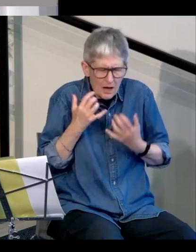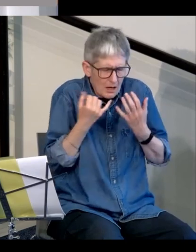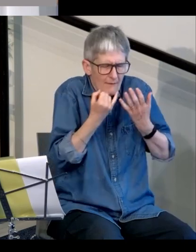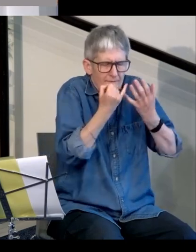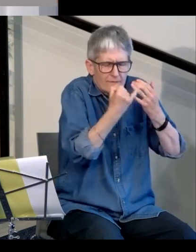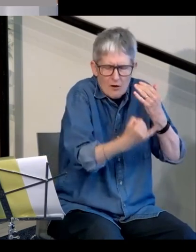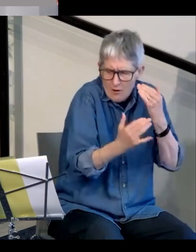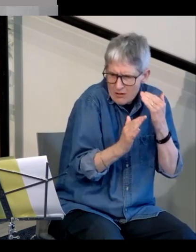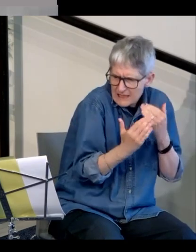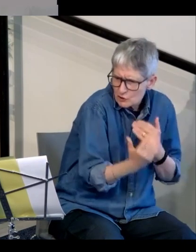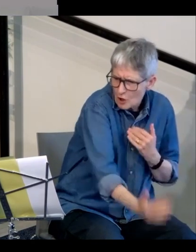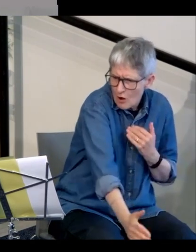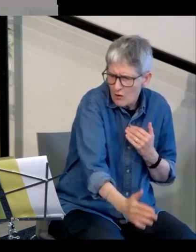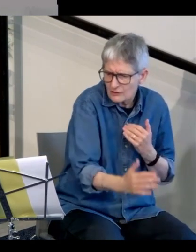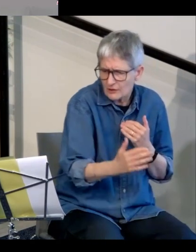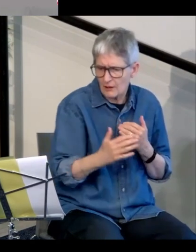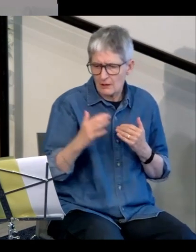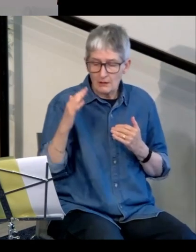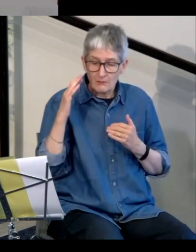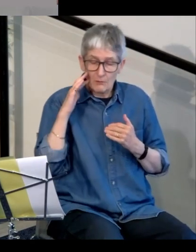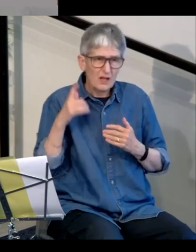when I am falling short.